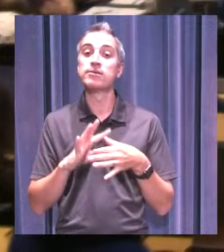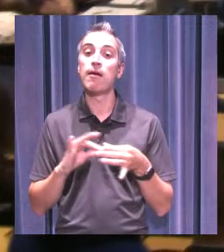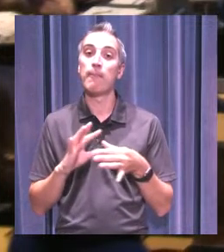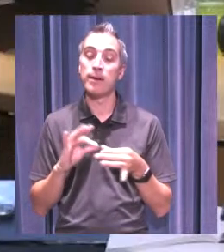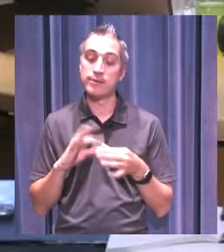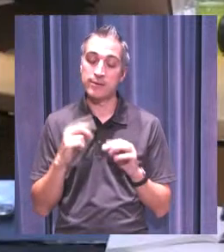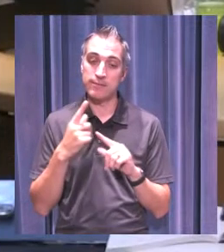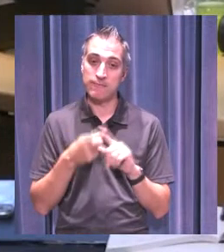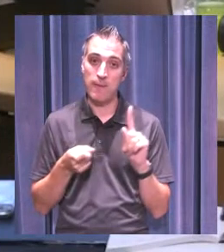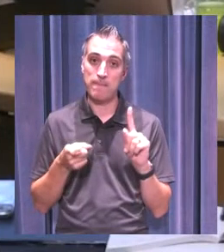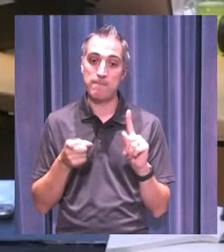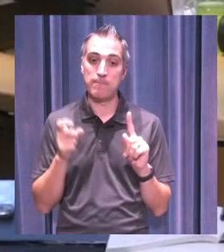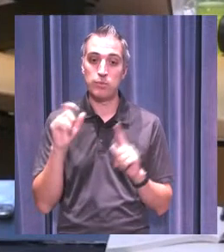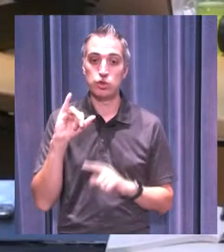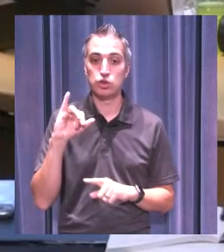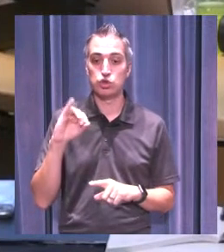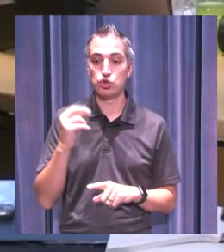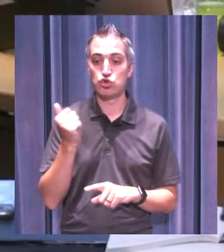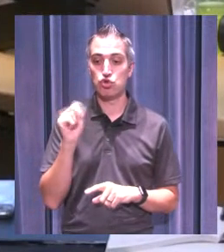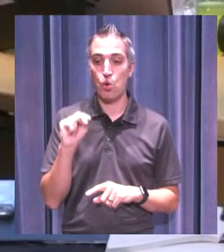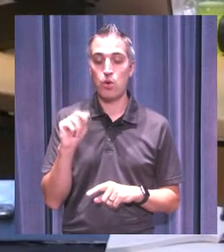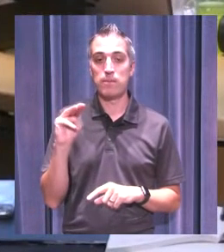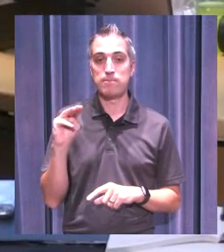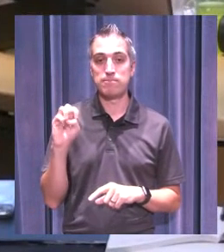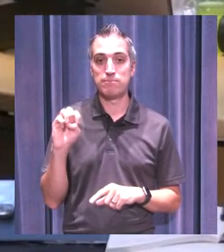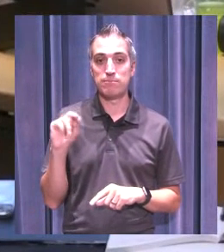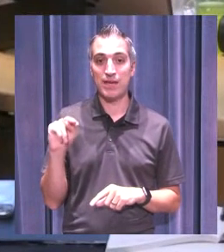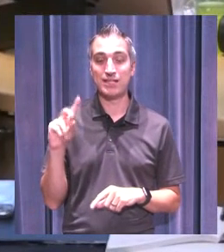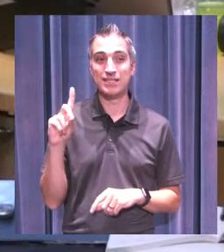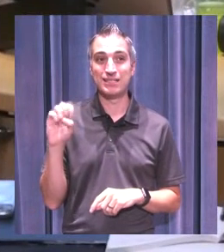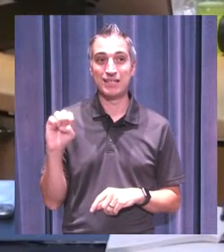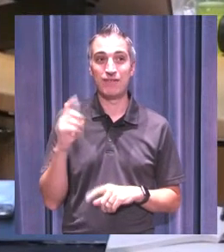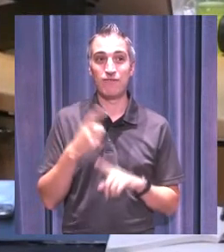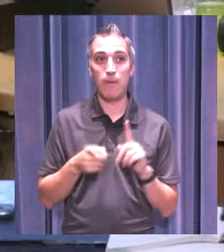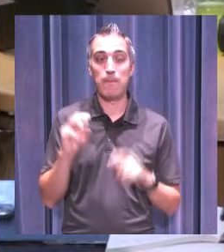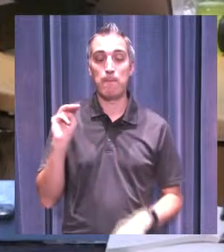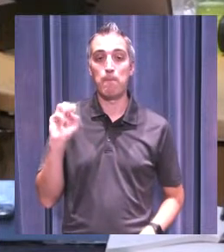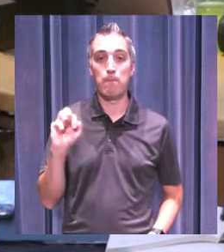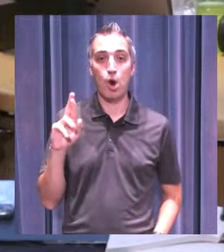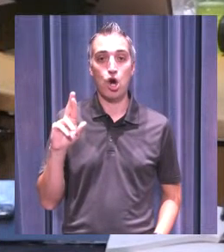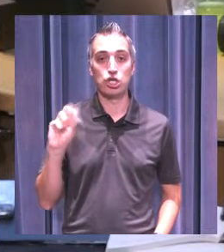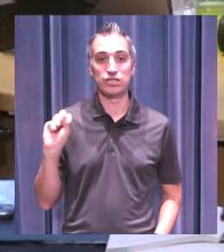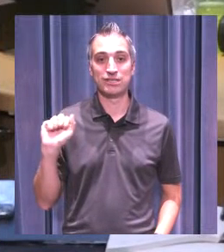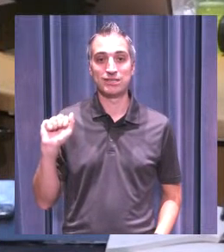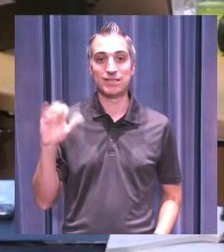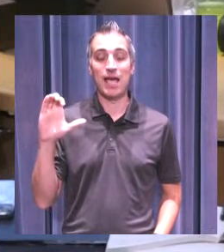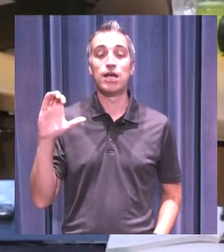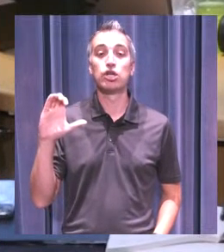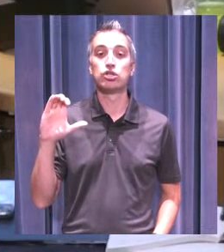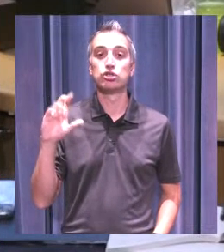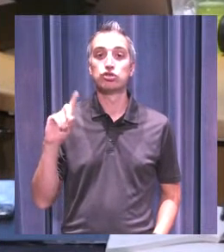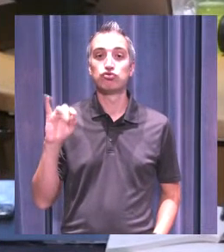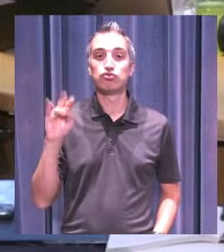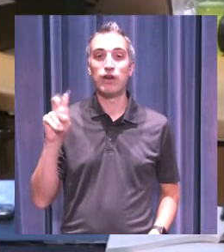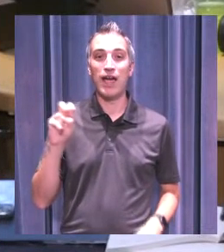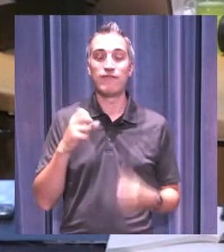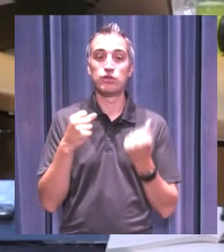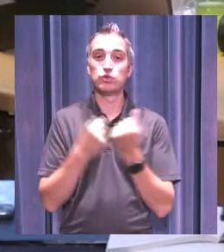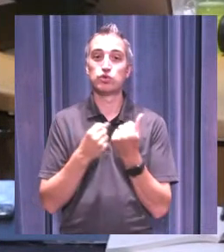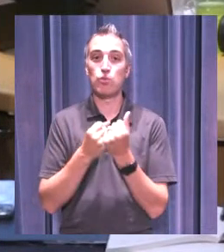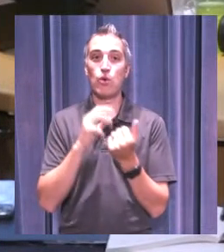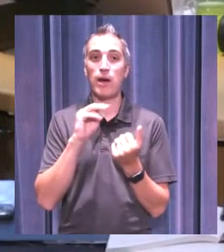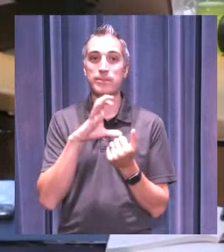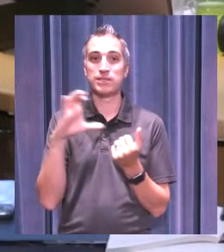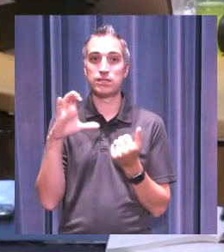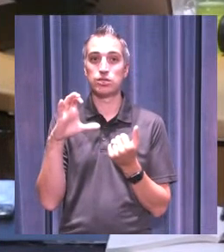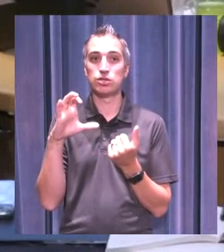comment has been submitted by Joan Mendy of Marsack Drive on the topic of support MCC's intention to